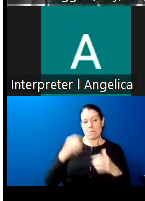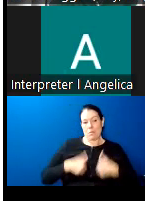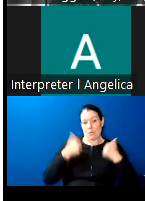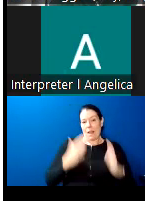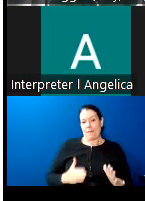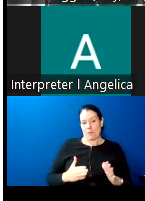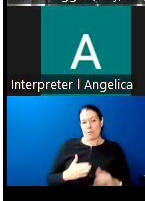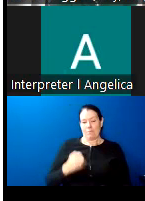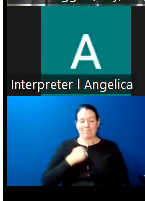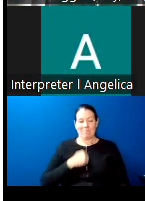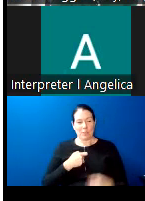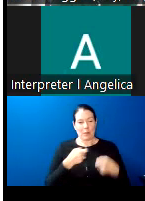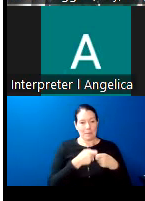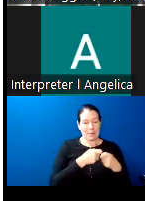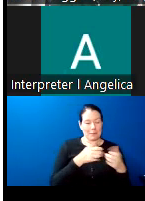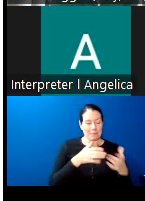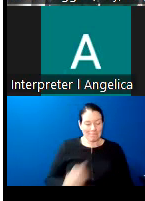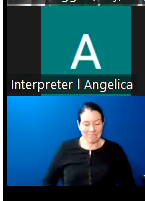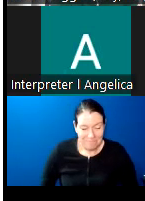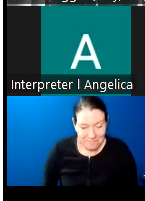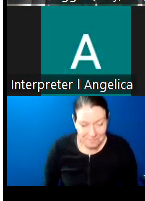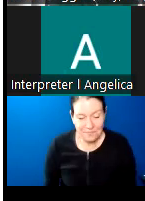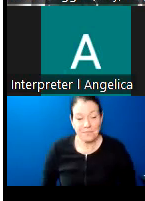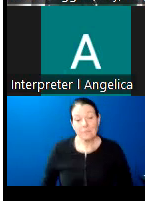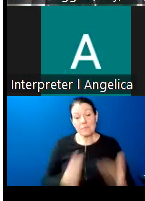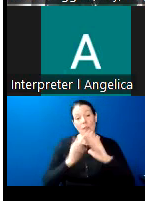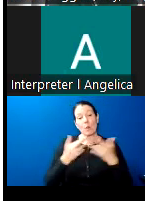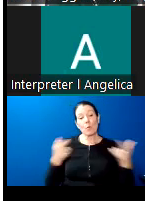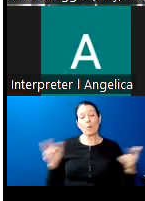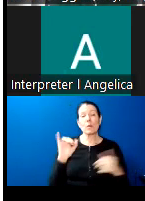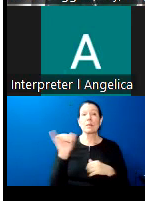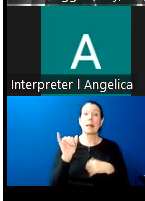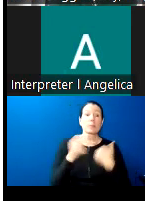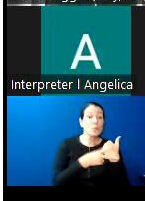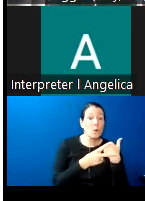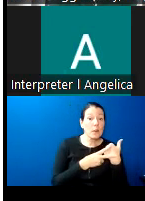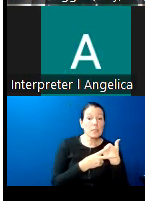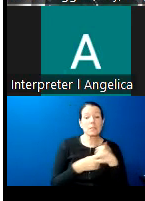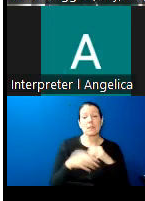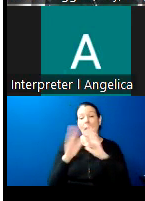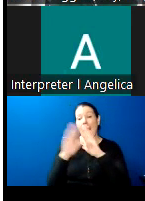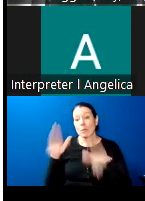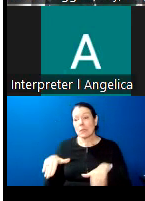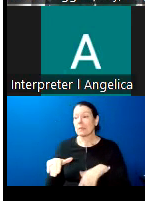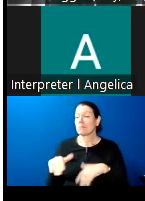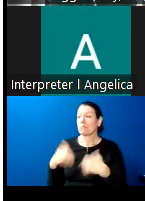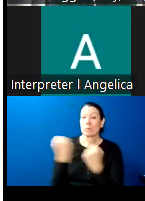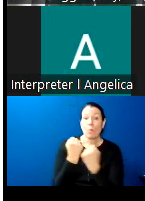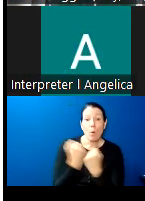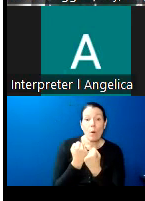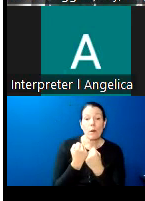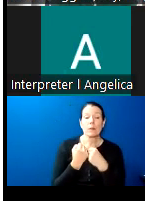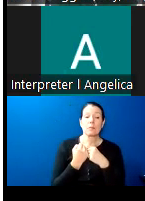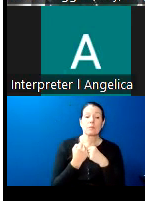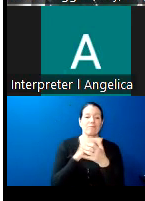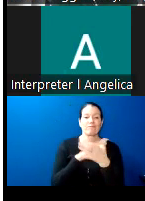And then community resources can just be things like storage, housing, support, partnerships, things